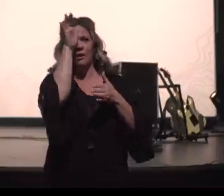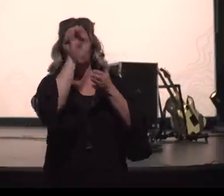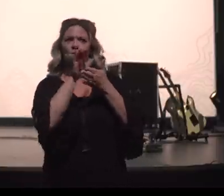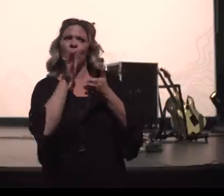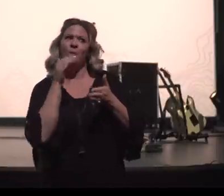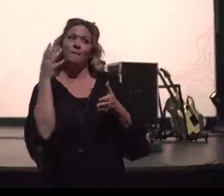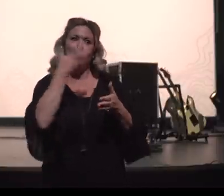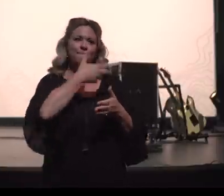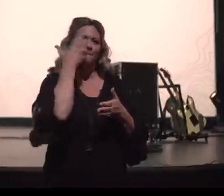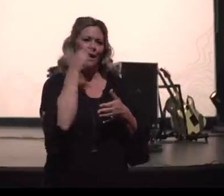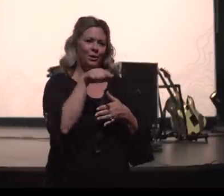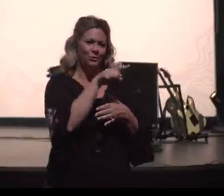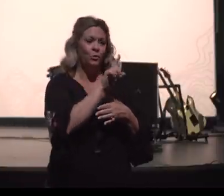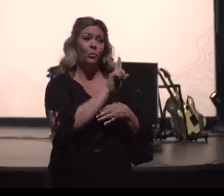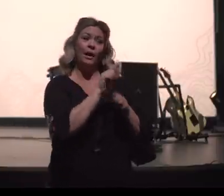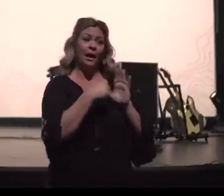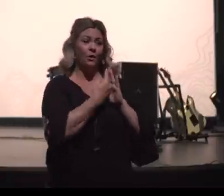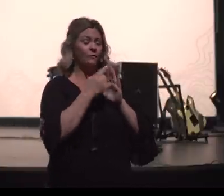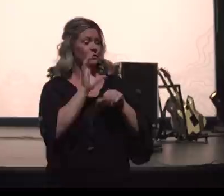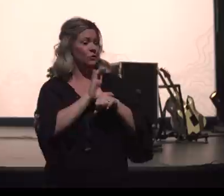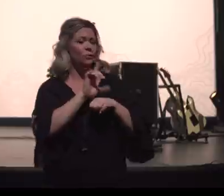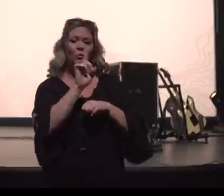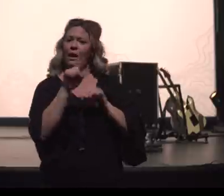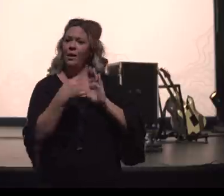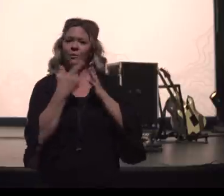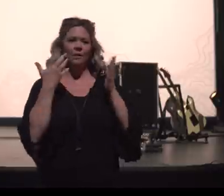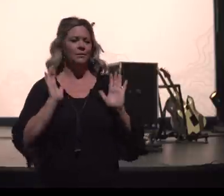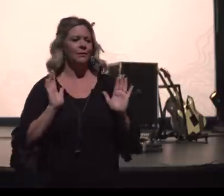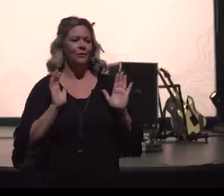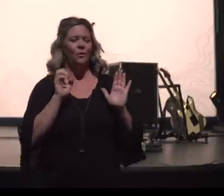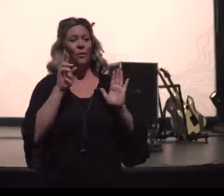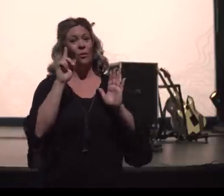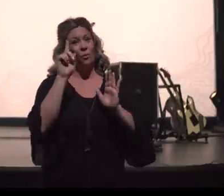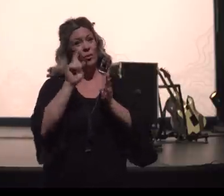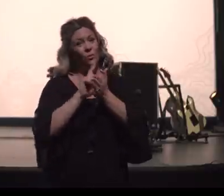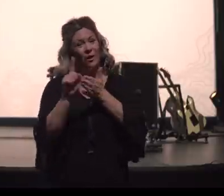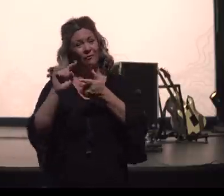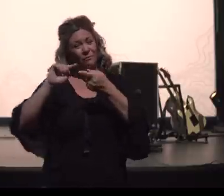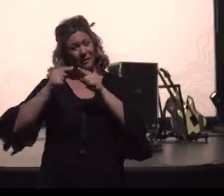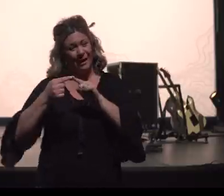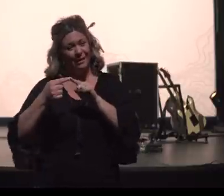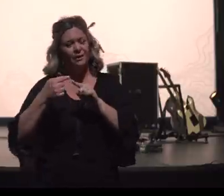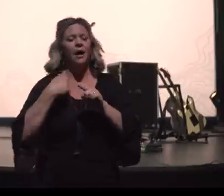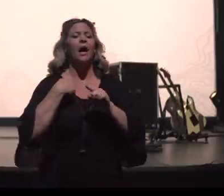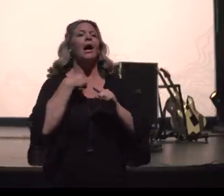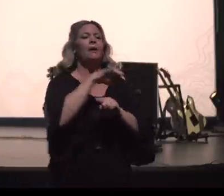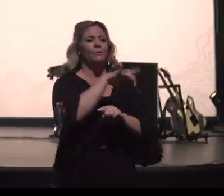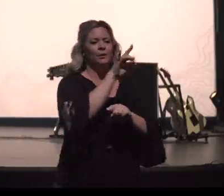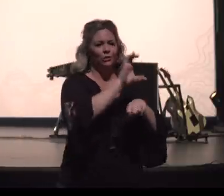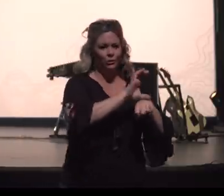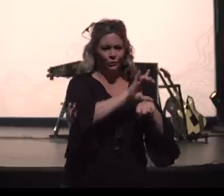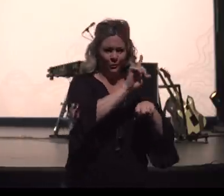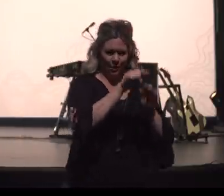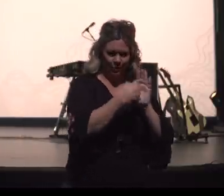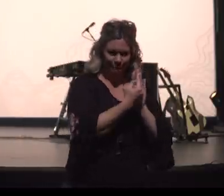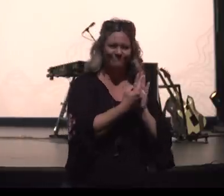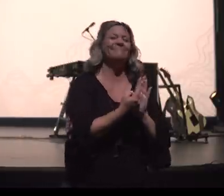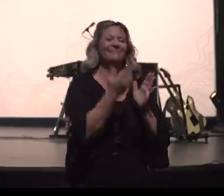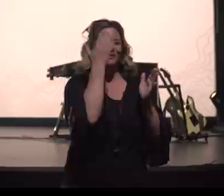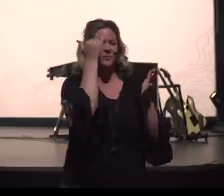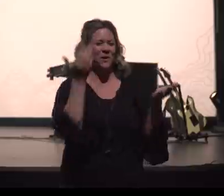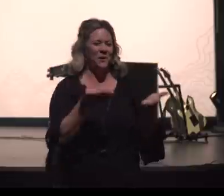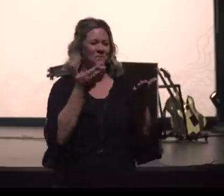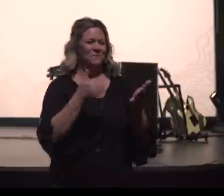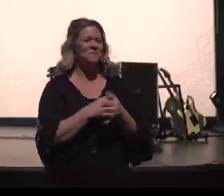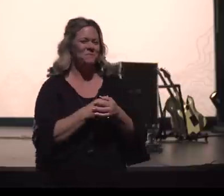trade-off. 1 hour at church, which by the way, our services are always 1 hour, or a whole week of pain, I'll take the church thing, right? So that's why you're here. And